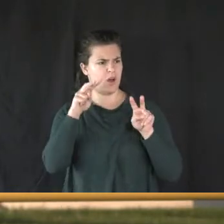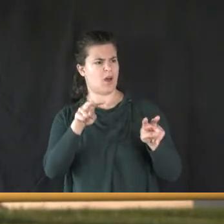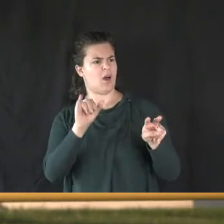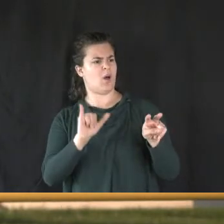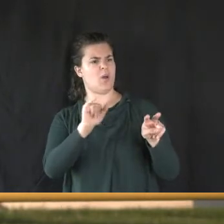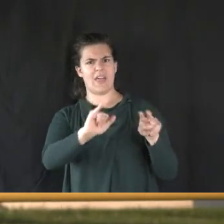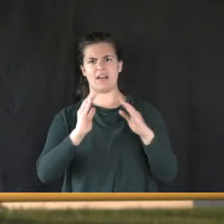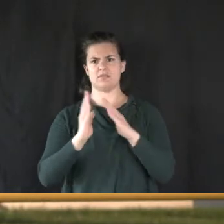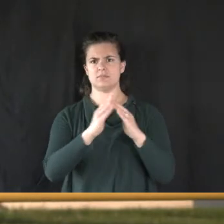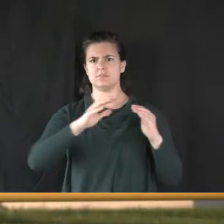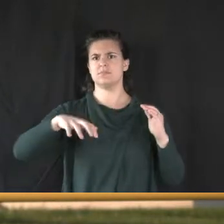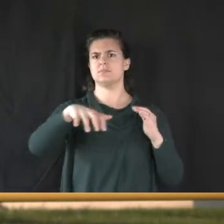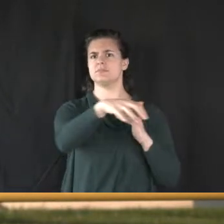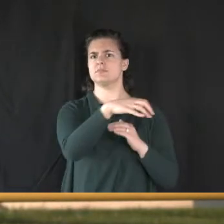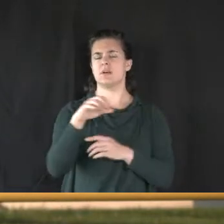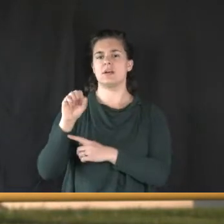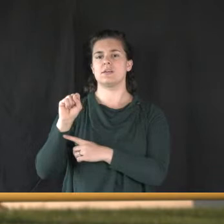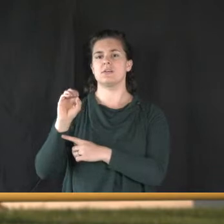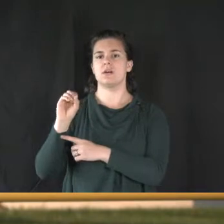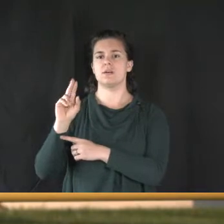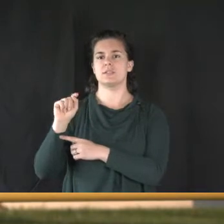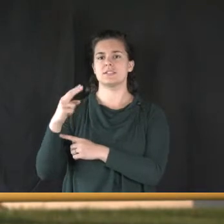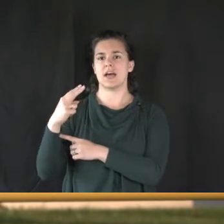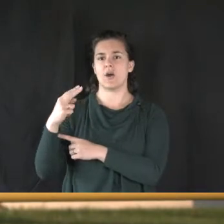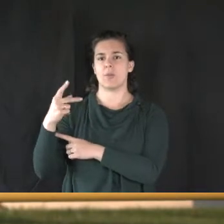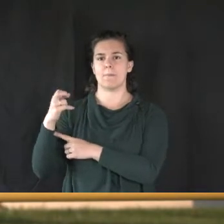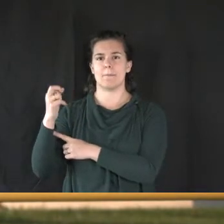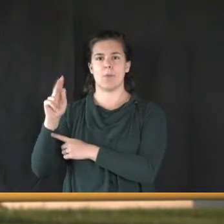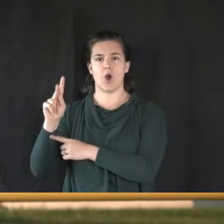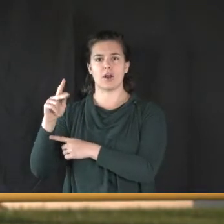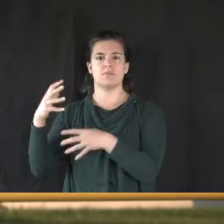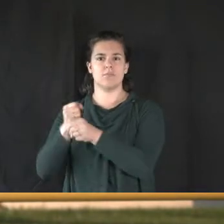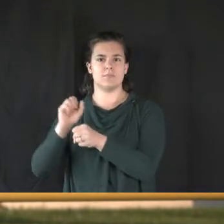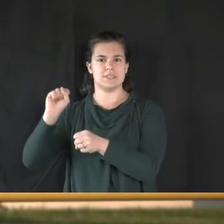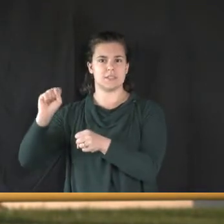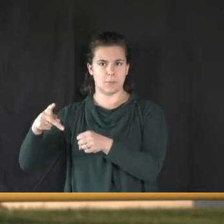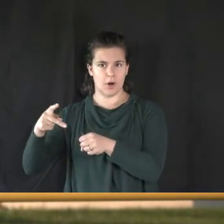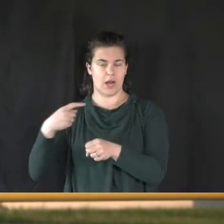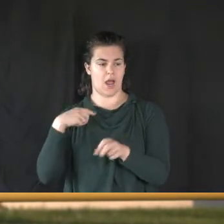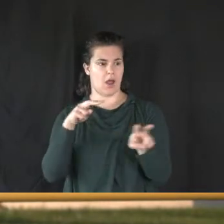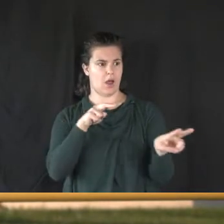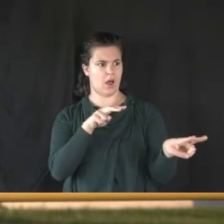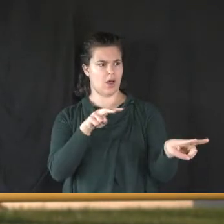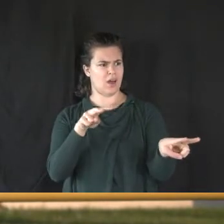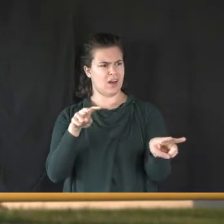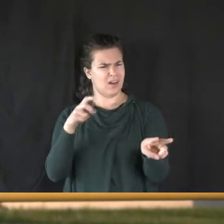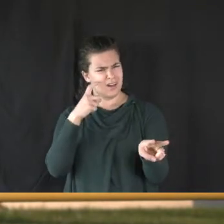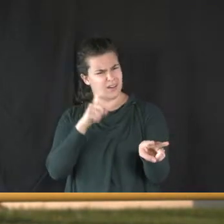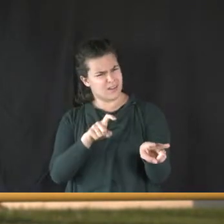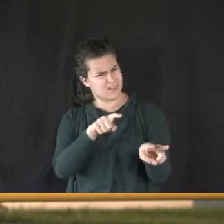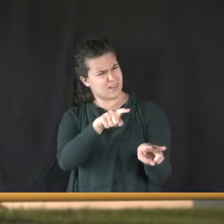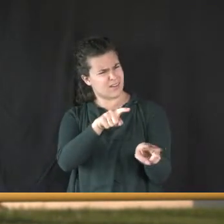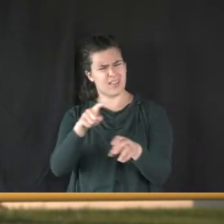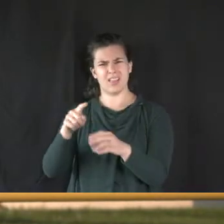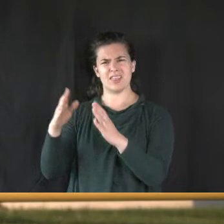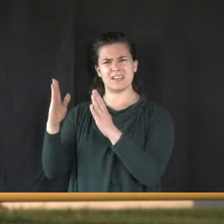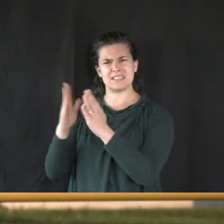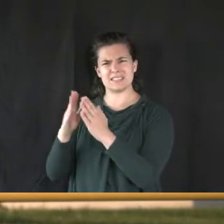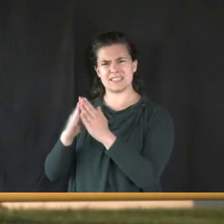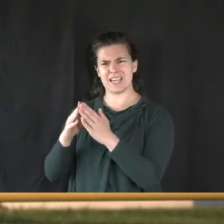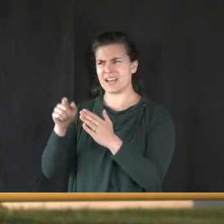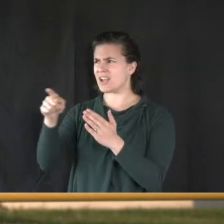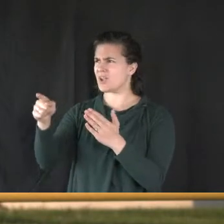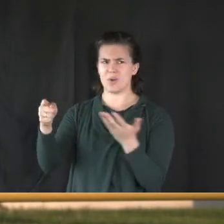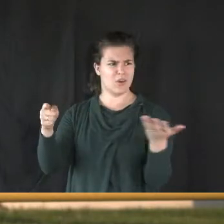neighborhood, and frankly, I was appalled. It was apparent the city needed to step up its commitment to